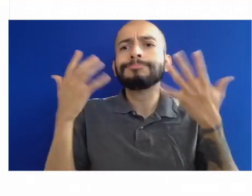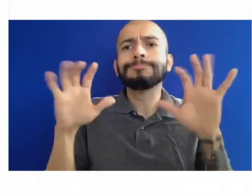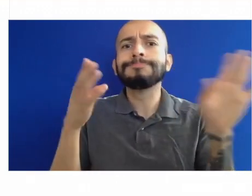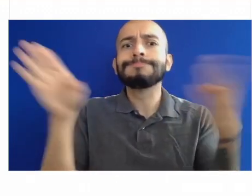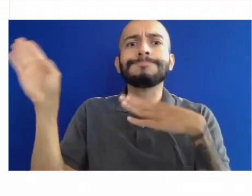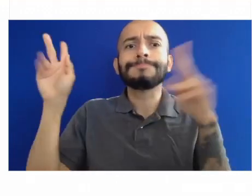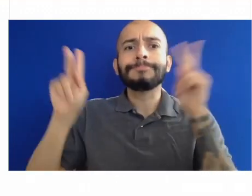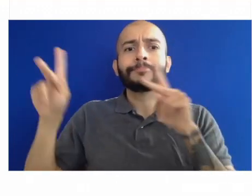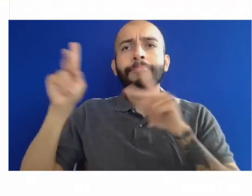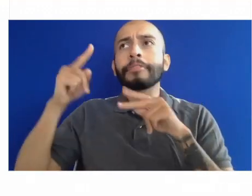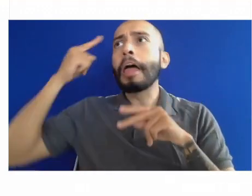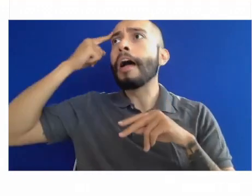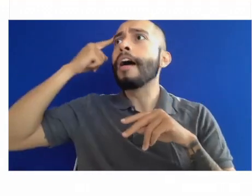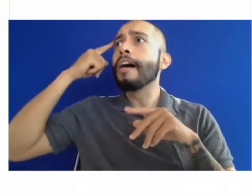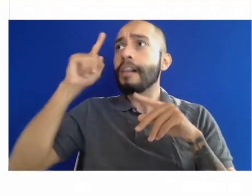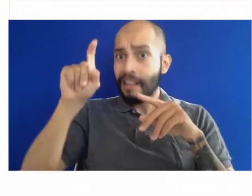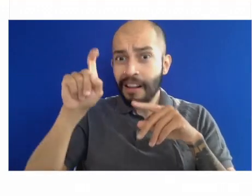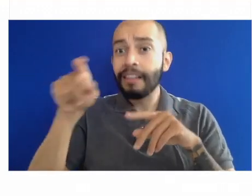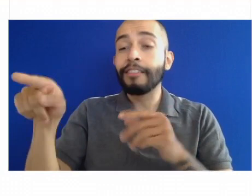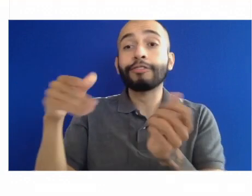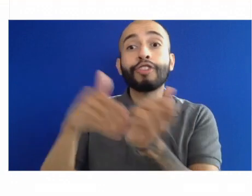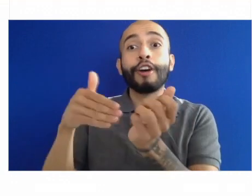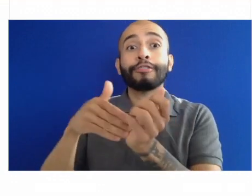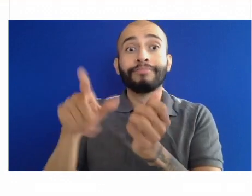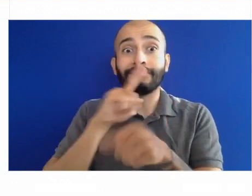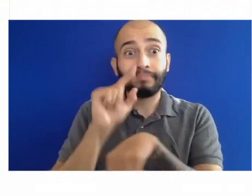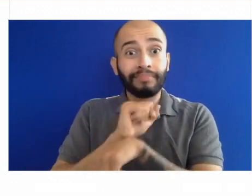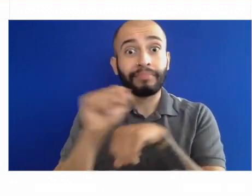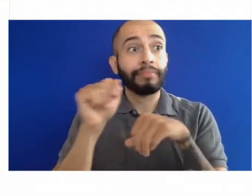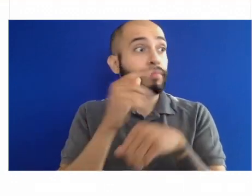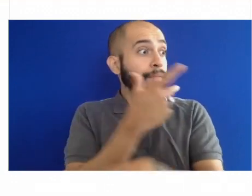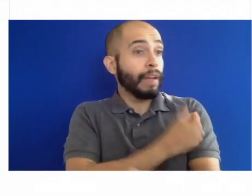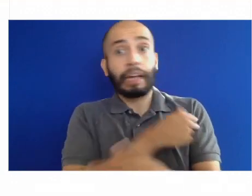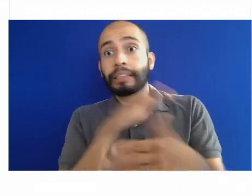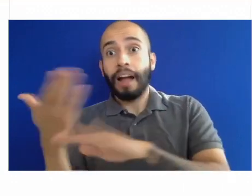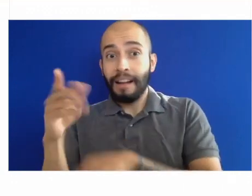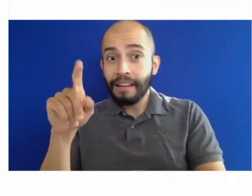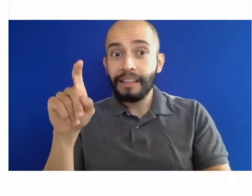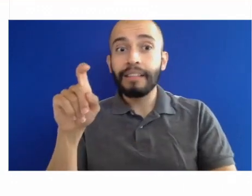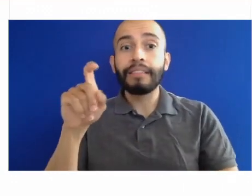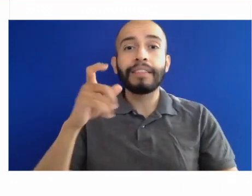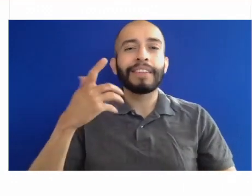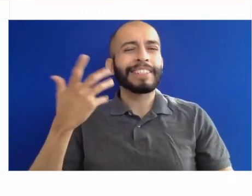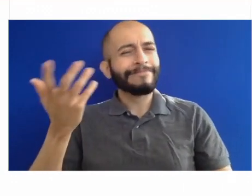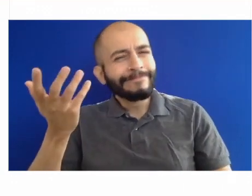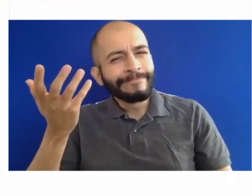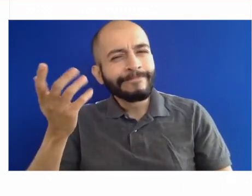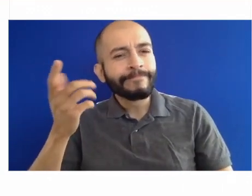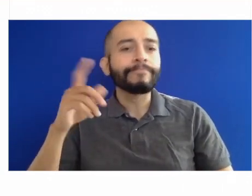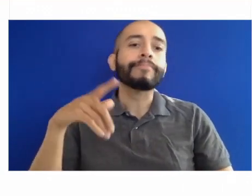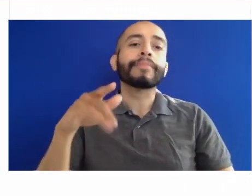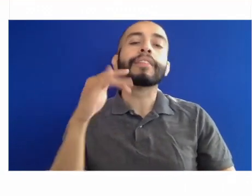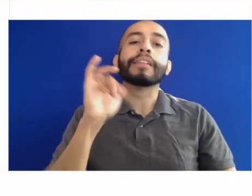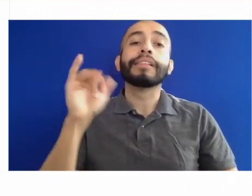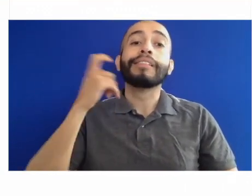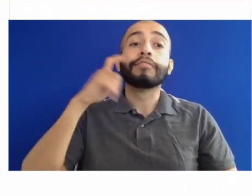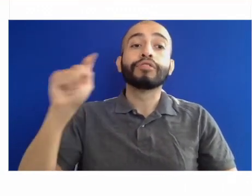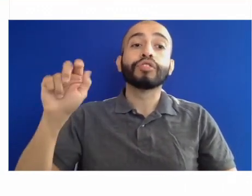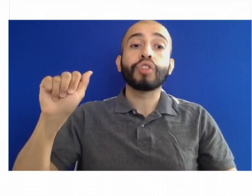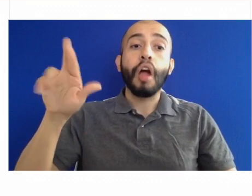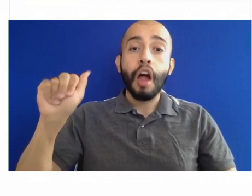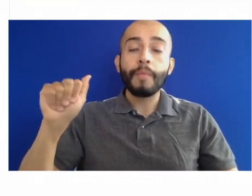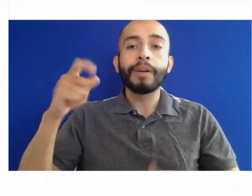So that's also why we, like Tara, we focus on sort of the patterns of misleading information